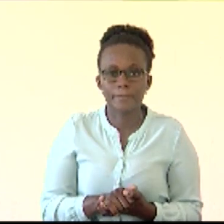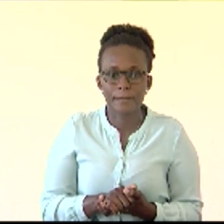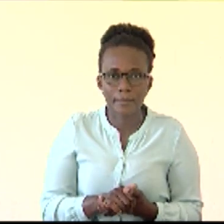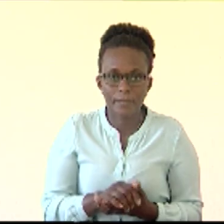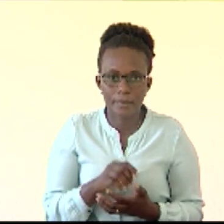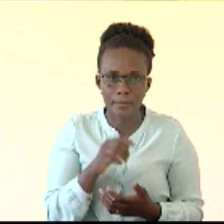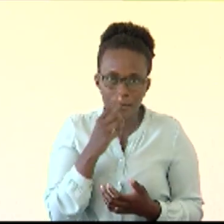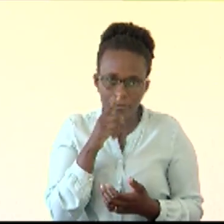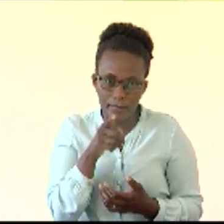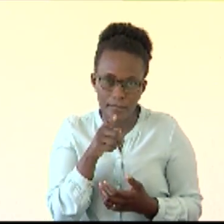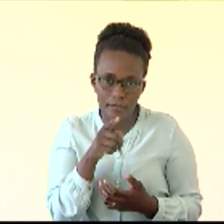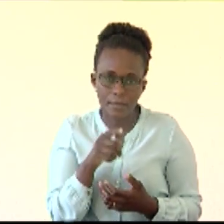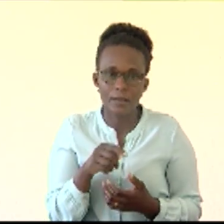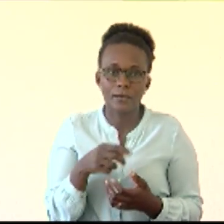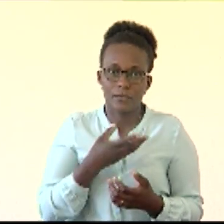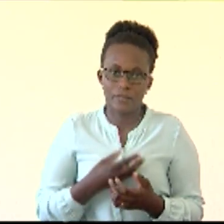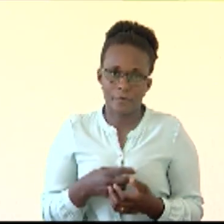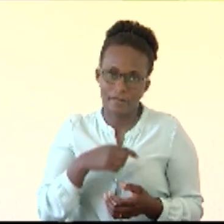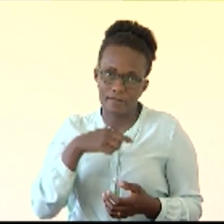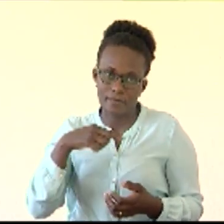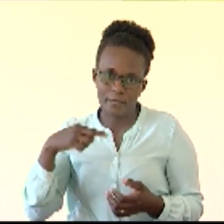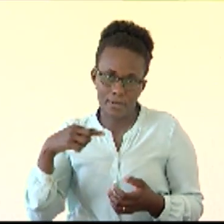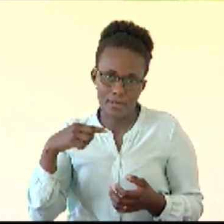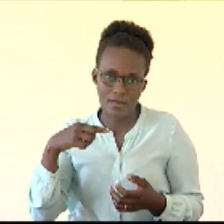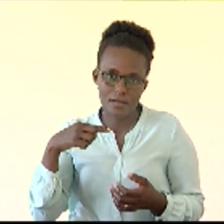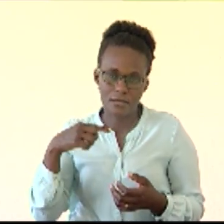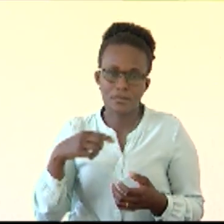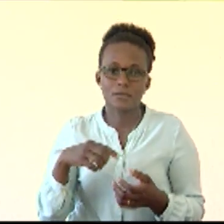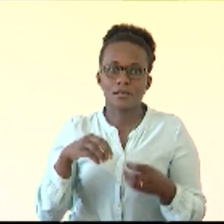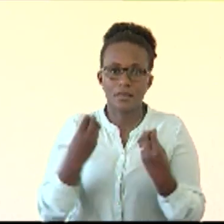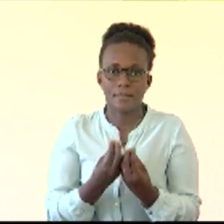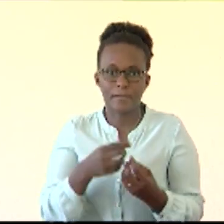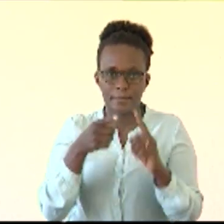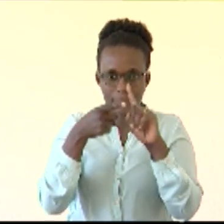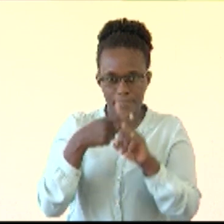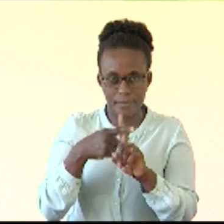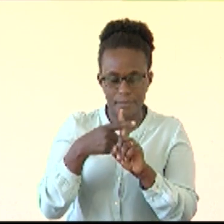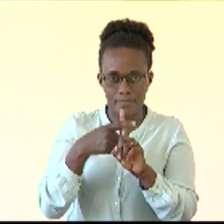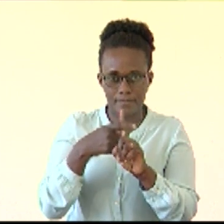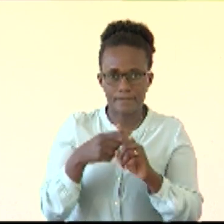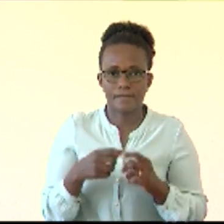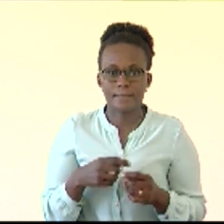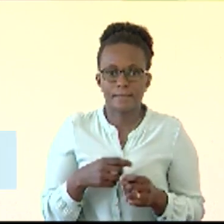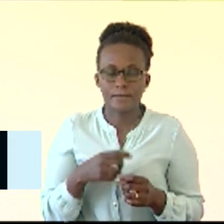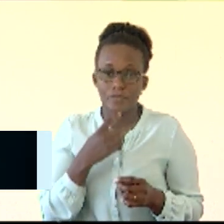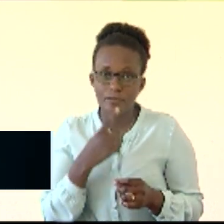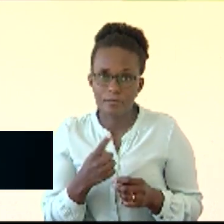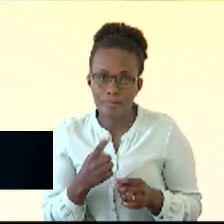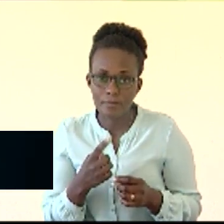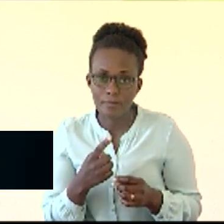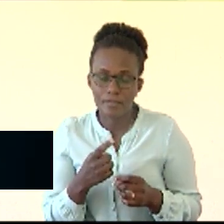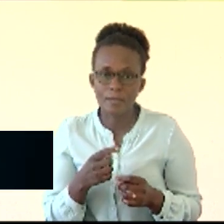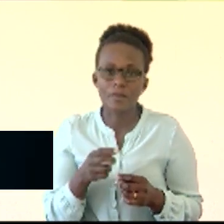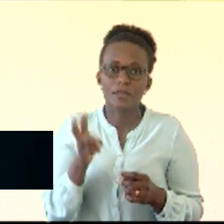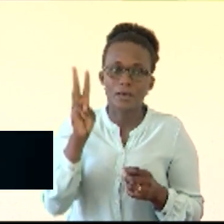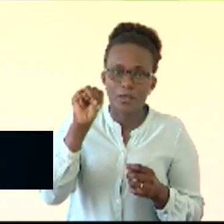as we first start, you start with the electrodes. We said that the